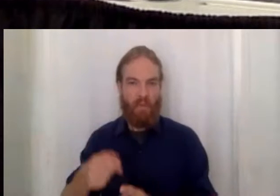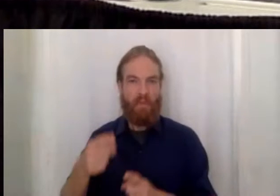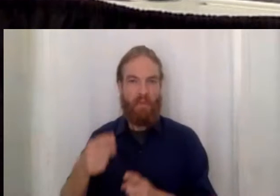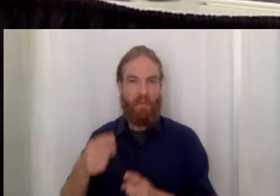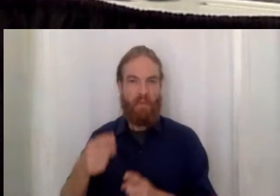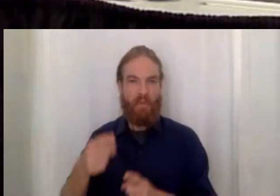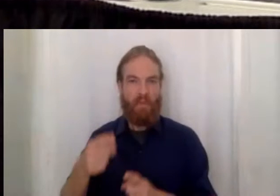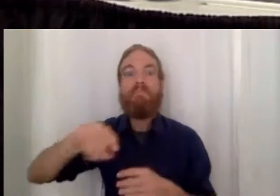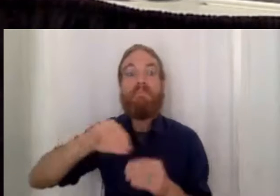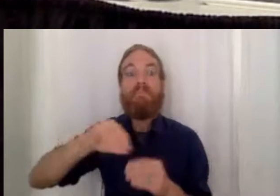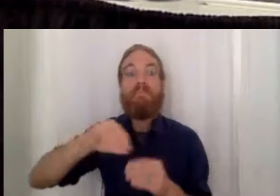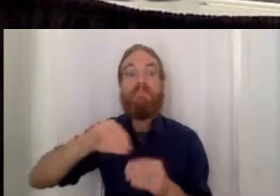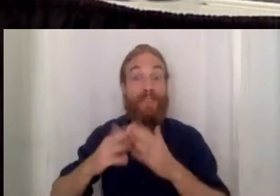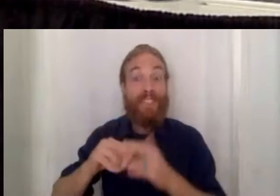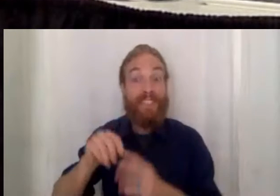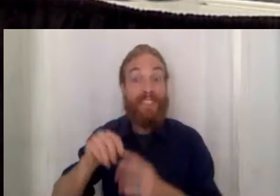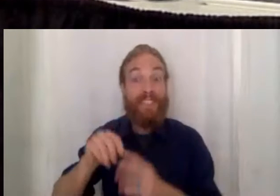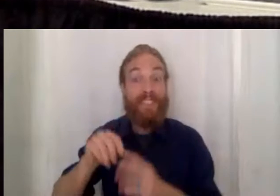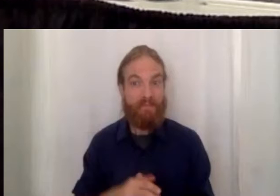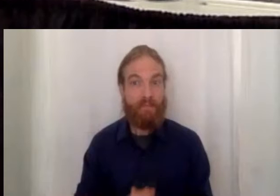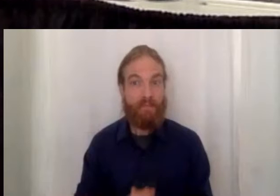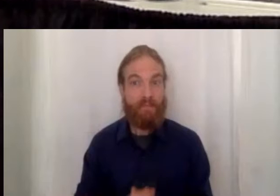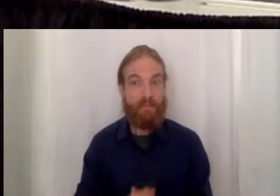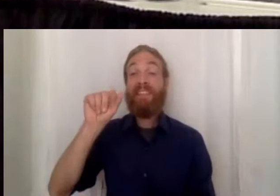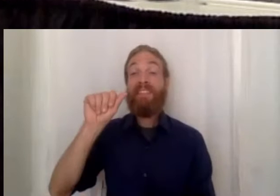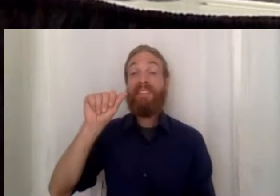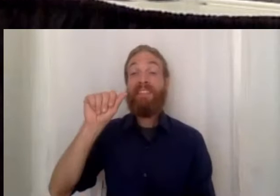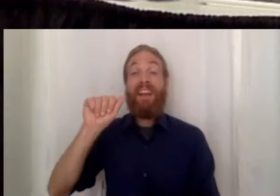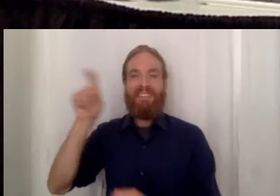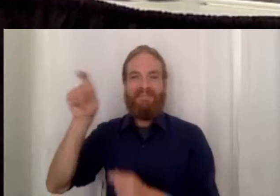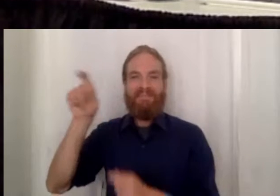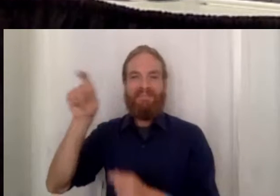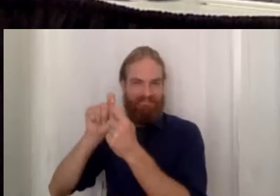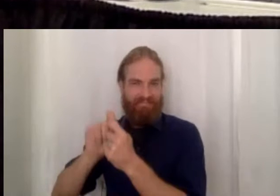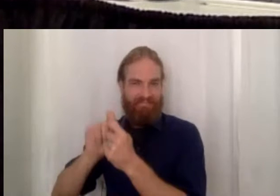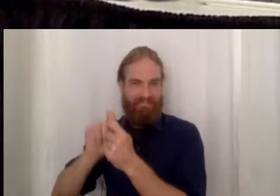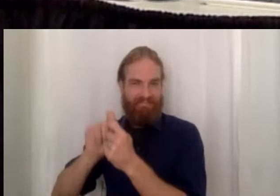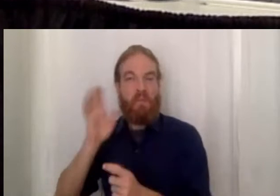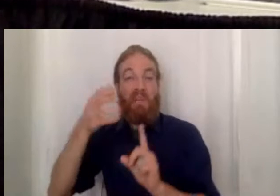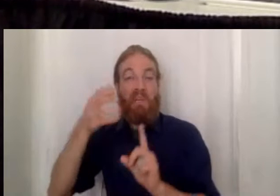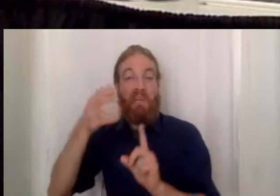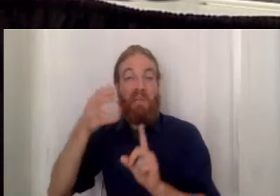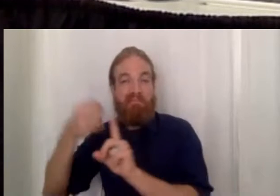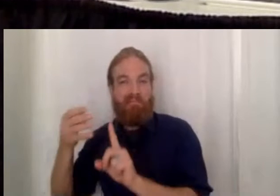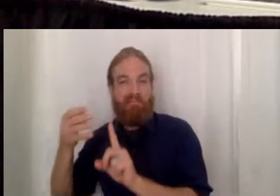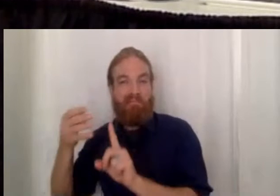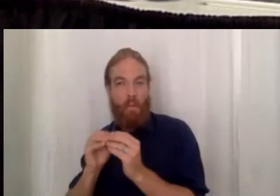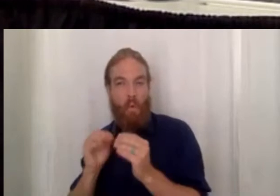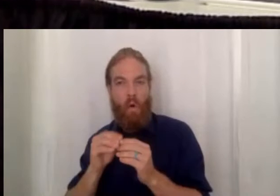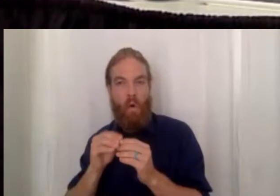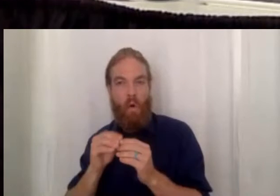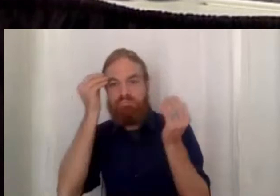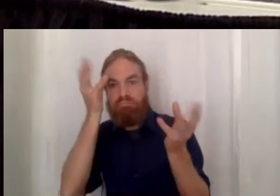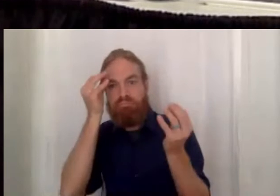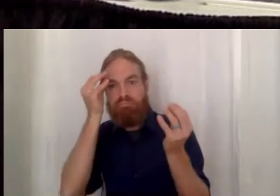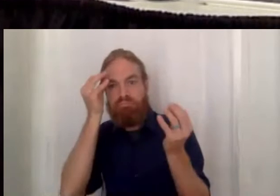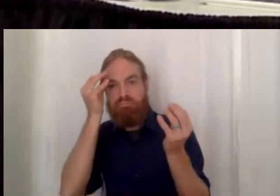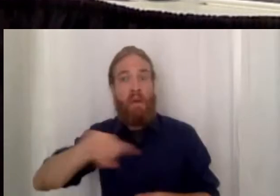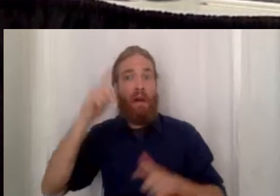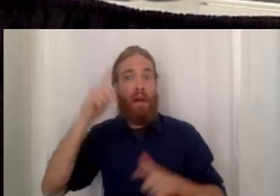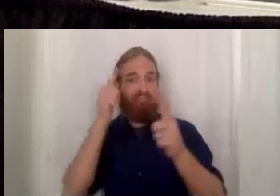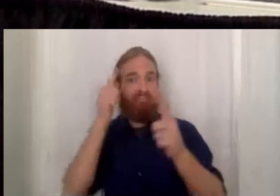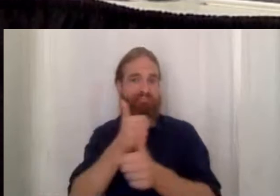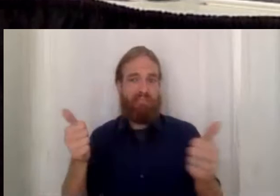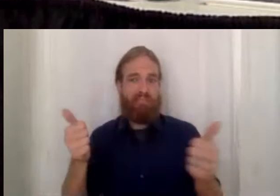and then we'll go into some other data reports as well. And please feel free to ask any questions at any point in time for